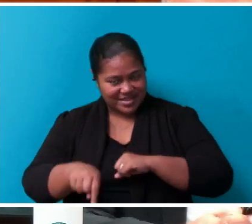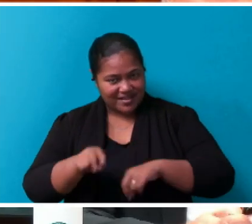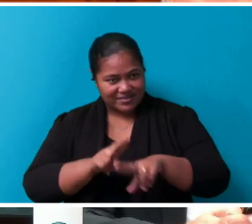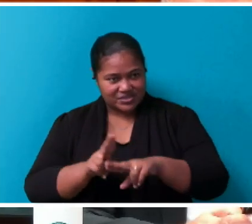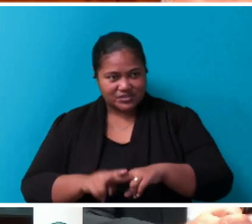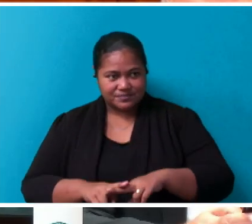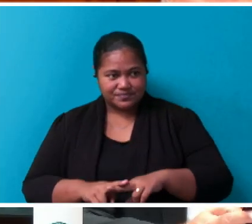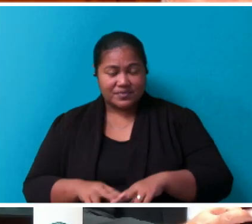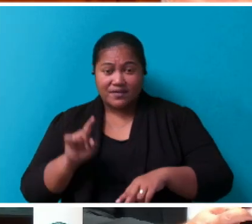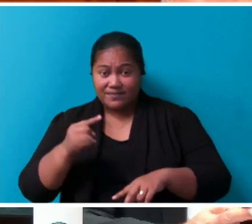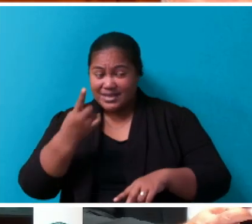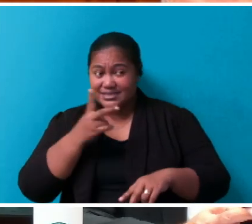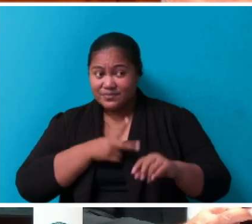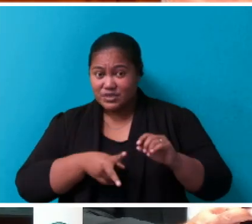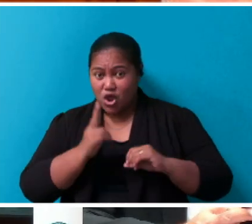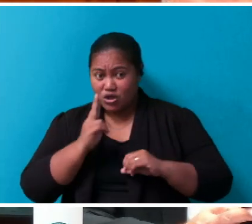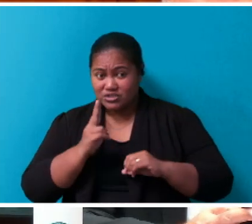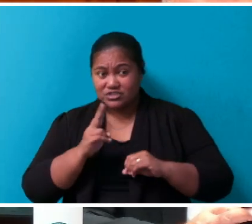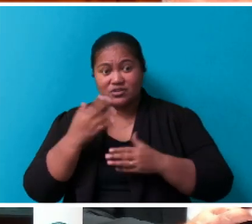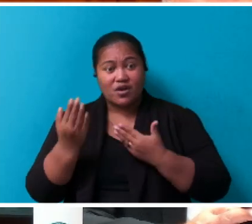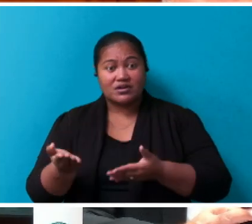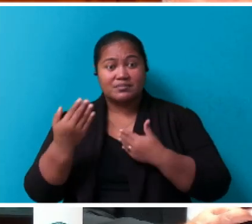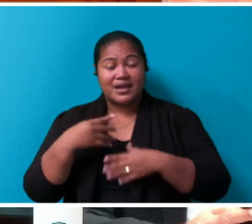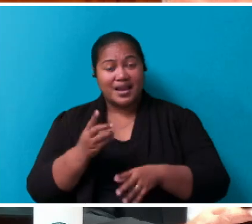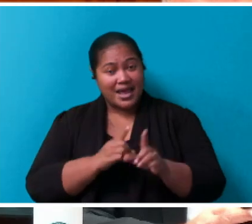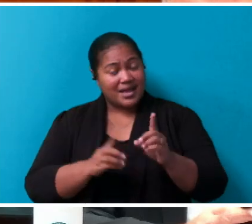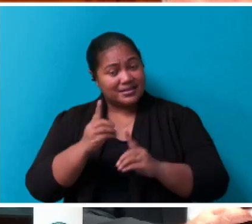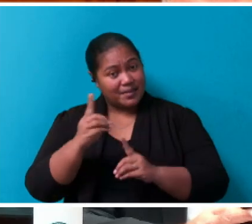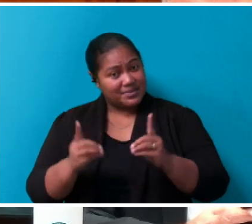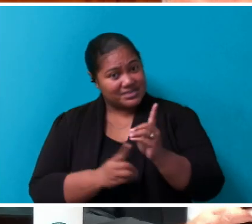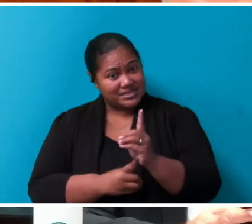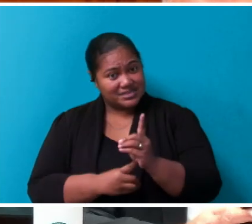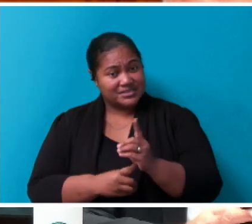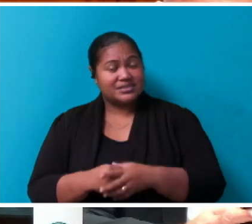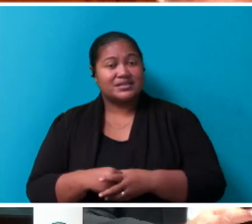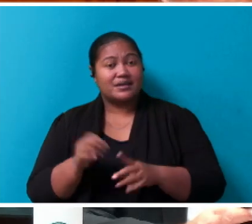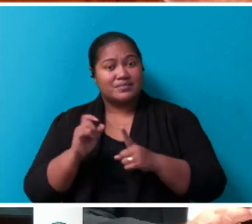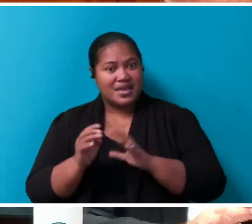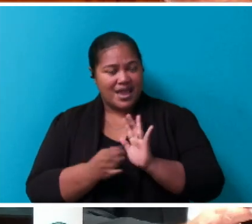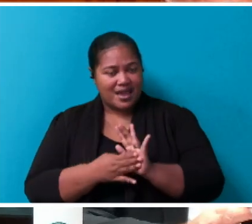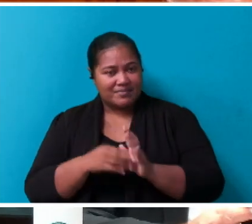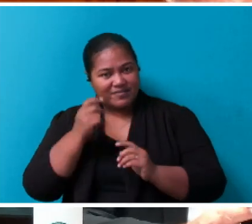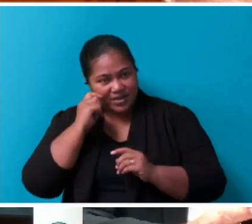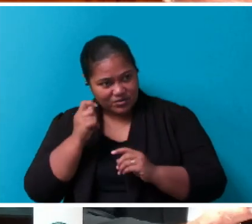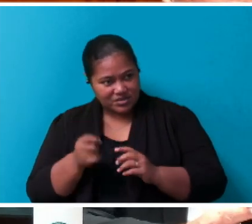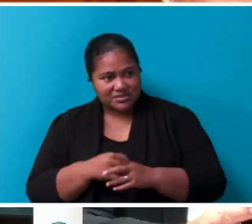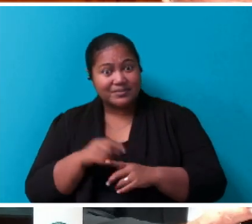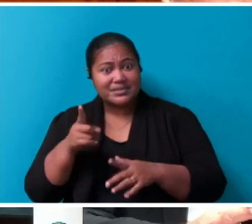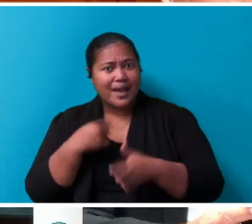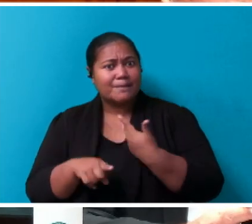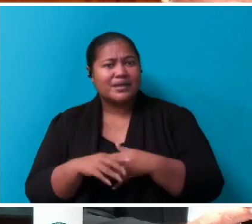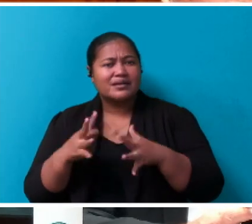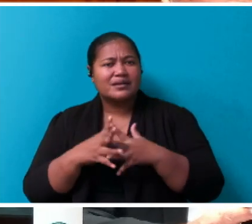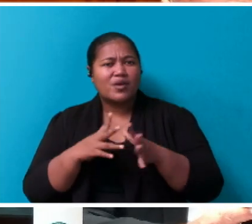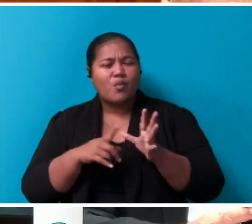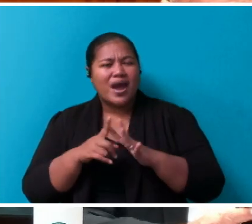was launched by the Honourable Deputy Prime Minister and Minister for Tourism, is an investment in Wailoloa,